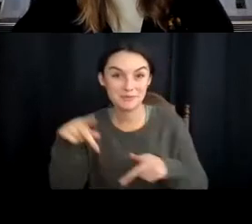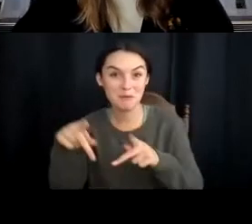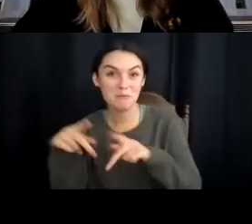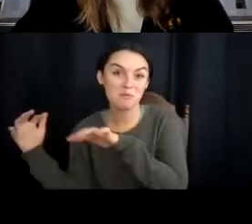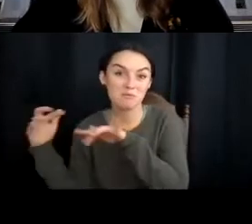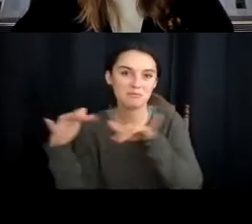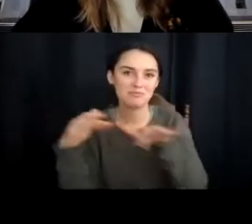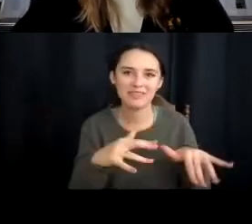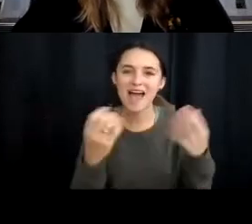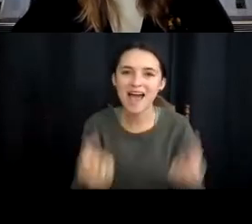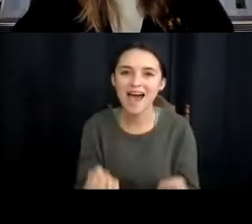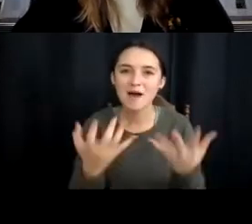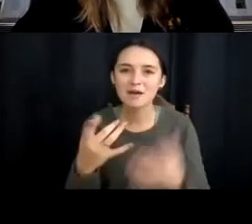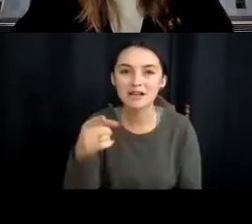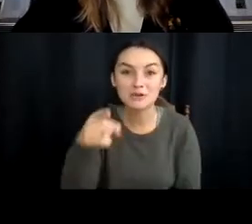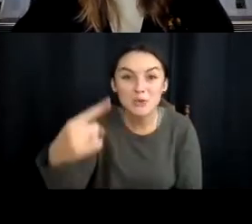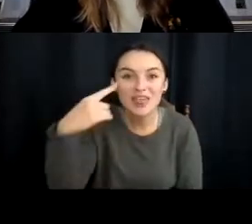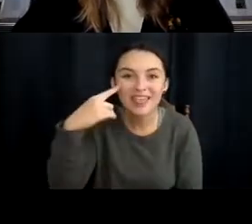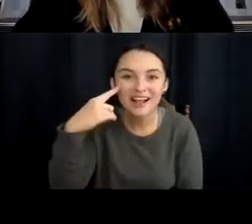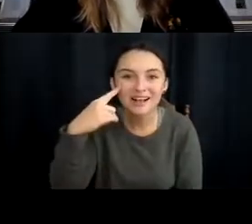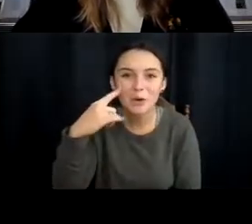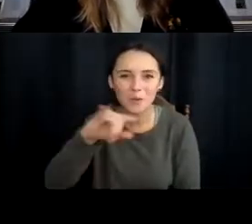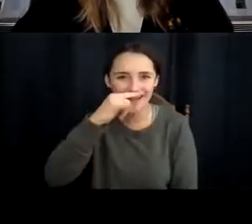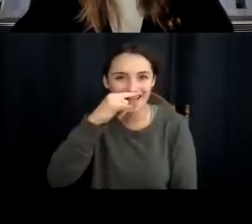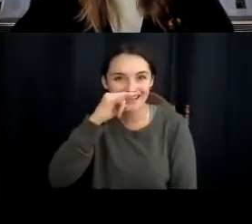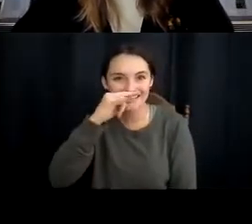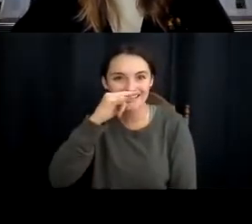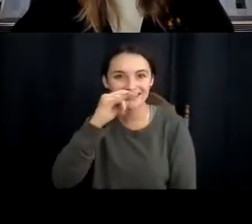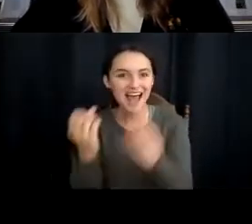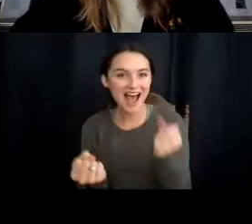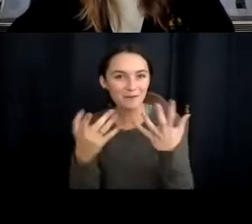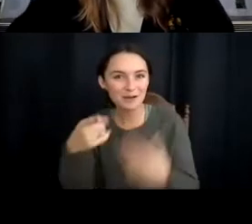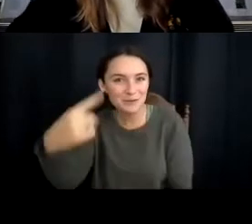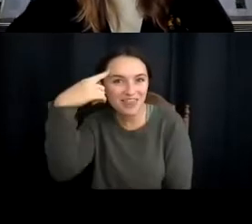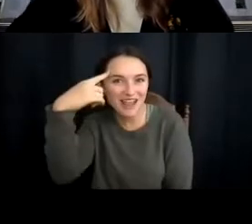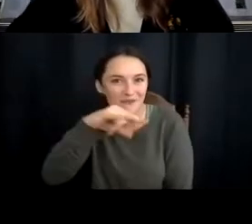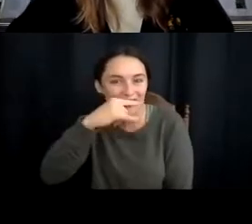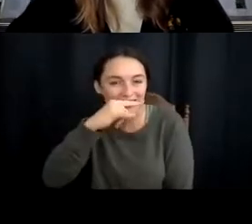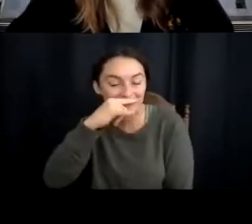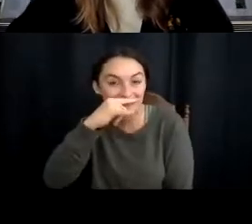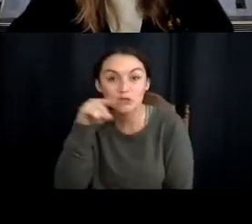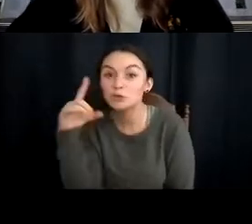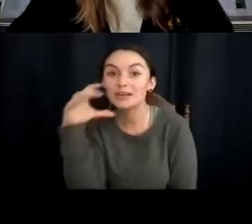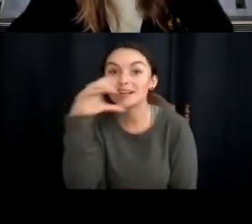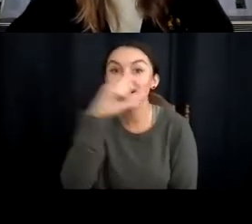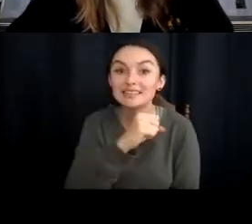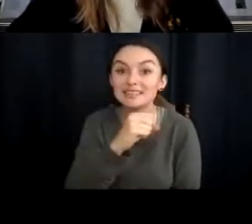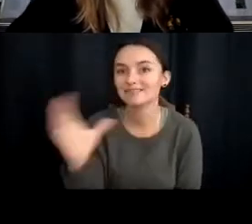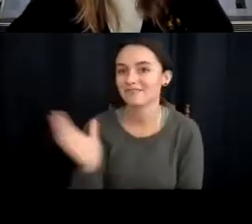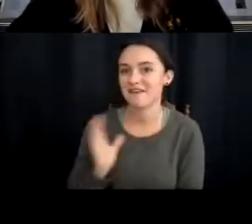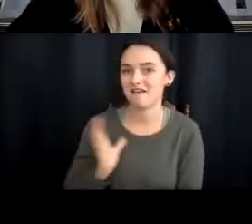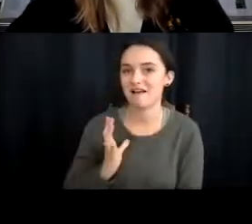how many do you think were children? How many were kids? Any guesses? And there's no wrong answer